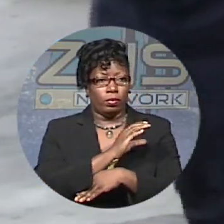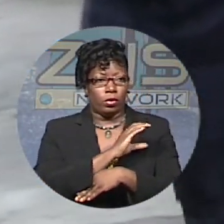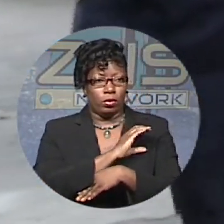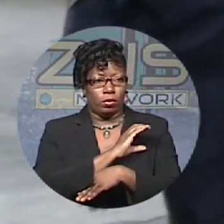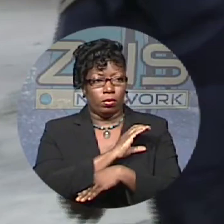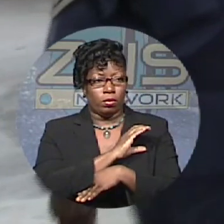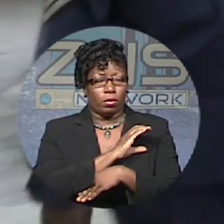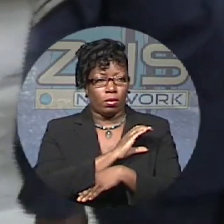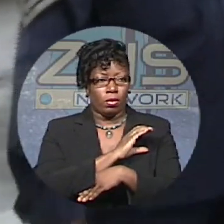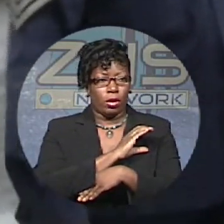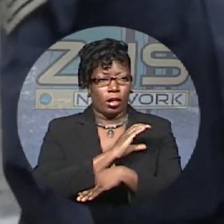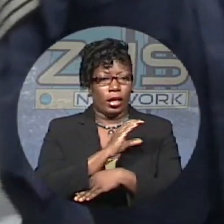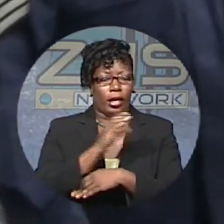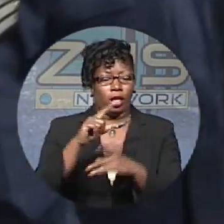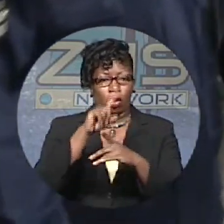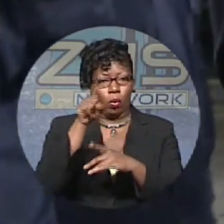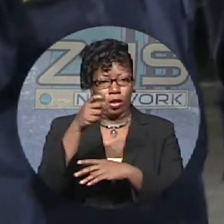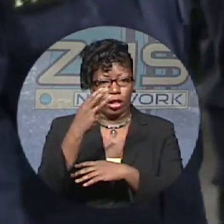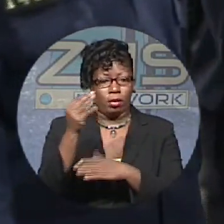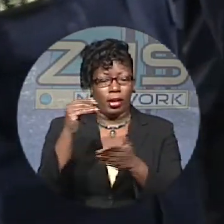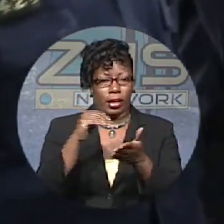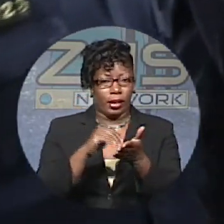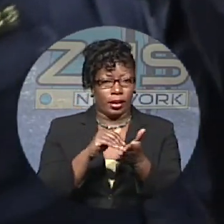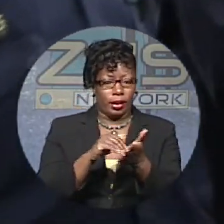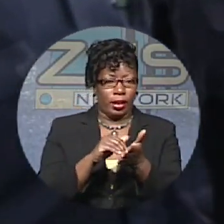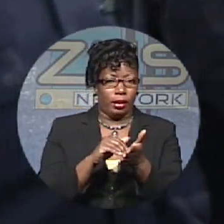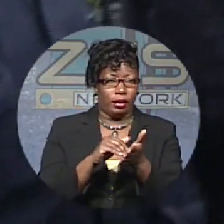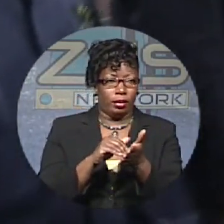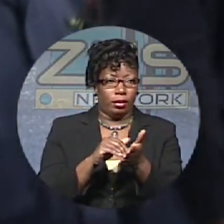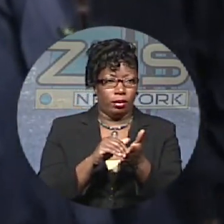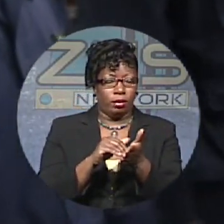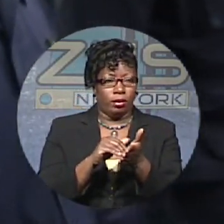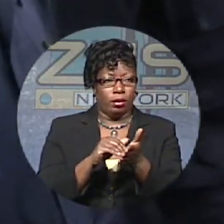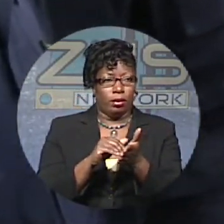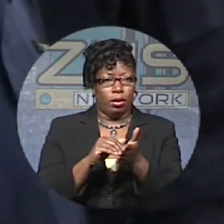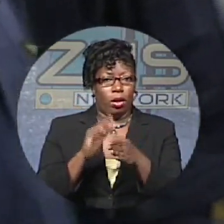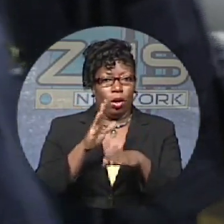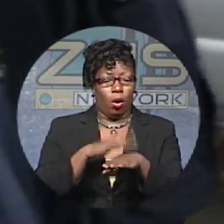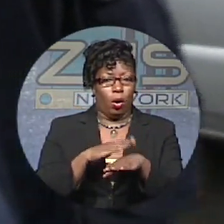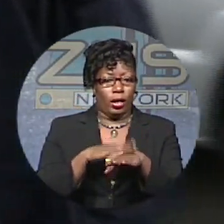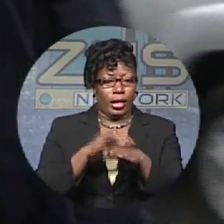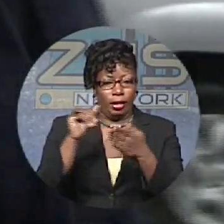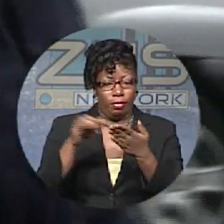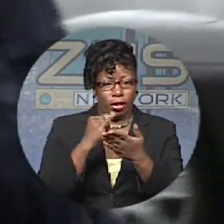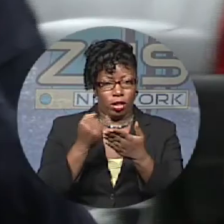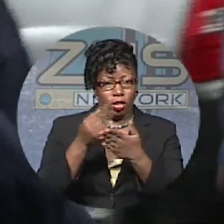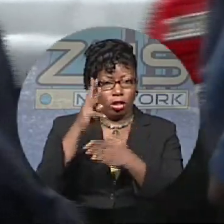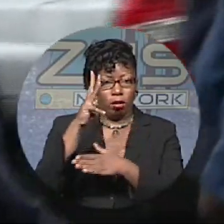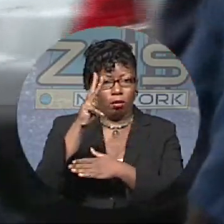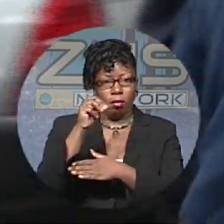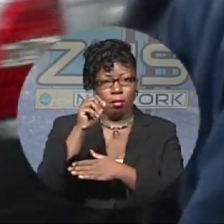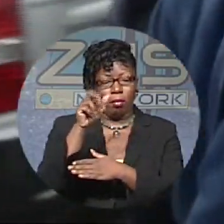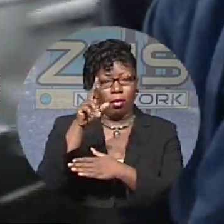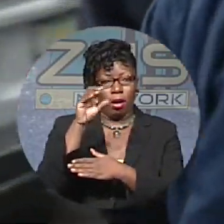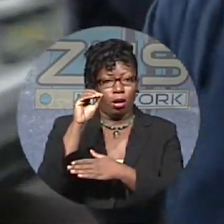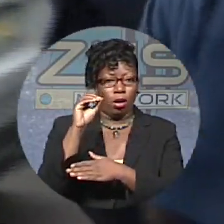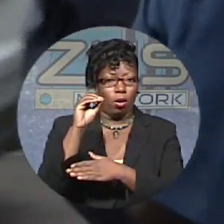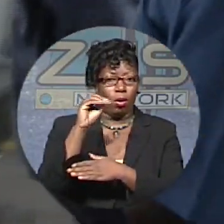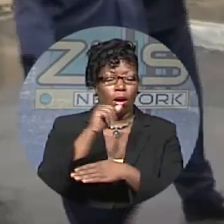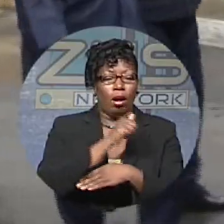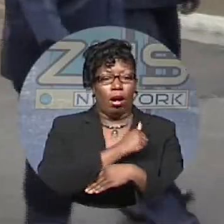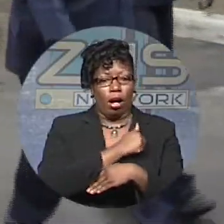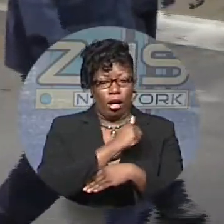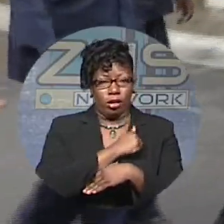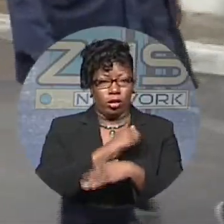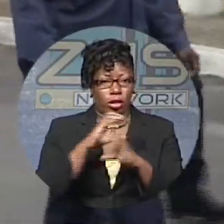Farquharson continued grilling him about his training and the quality of the police investigation in the Marco Archer case. Farquharson also